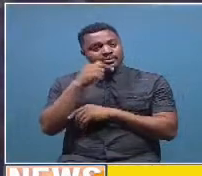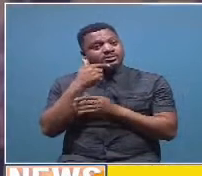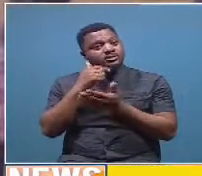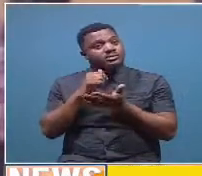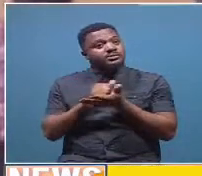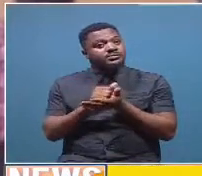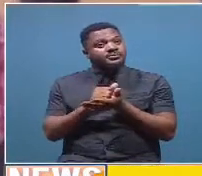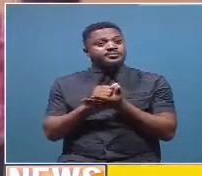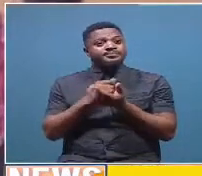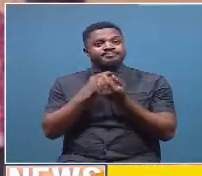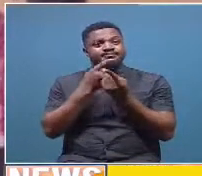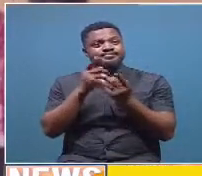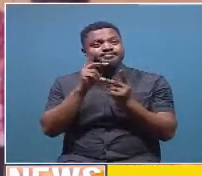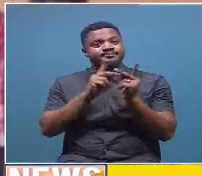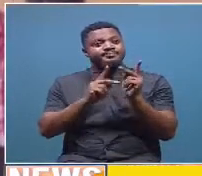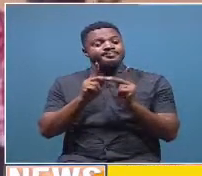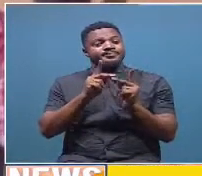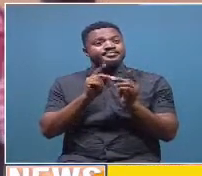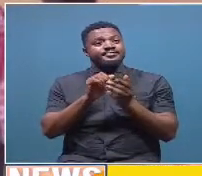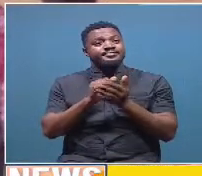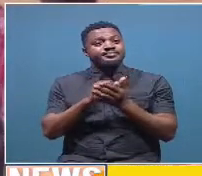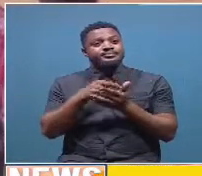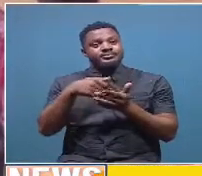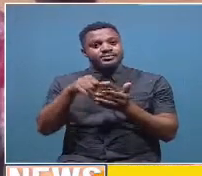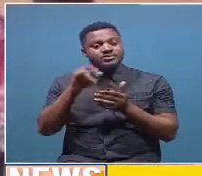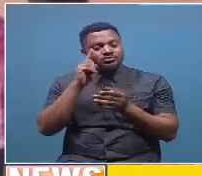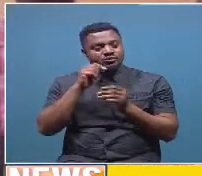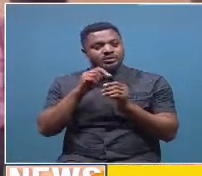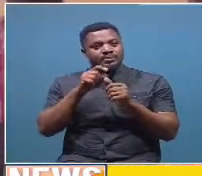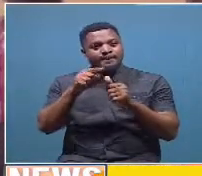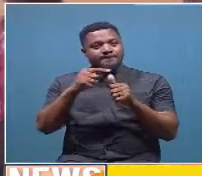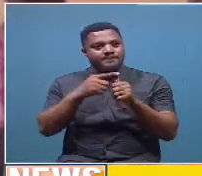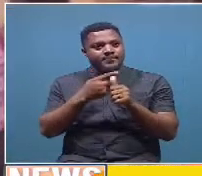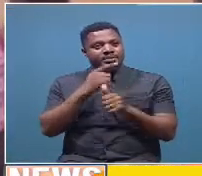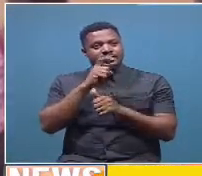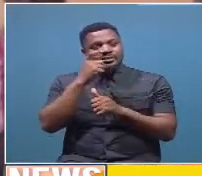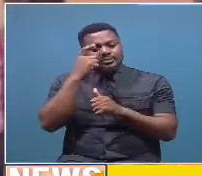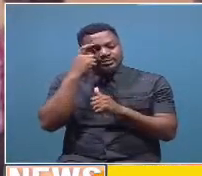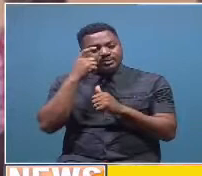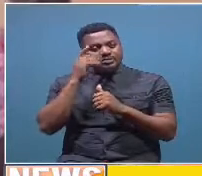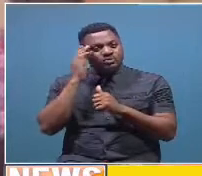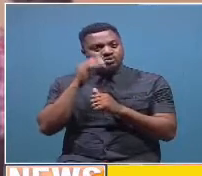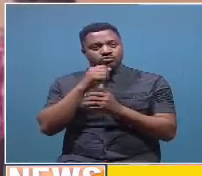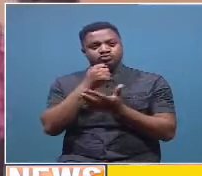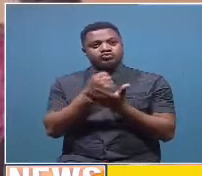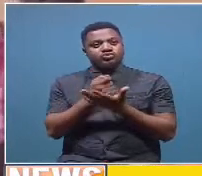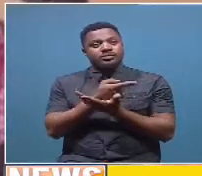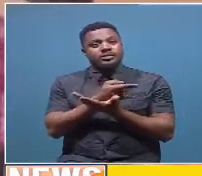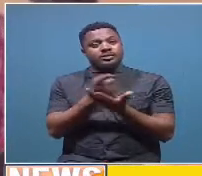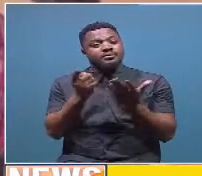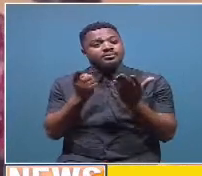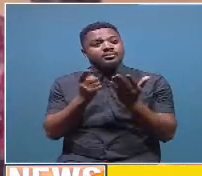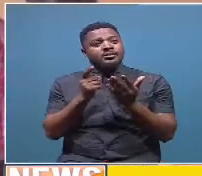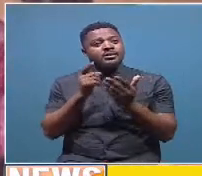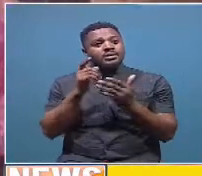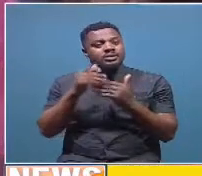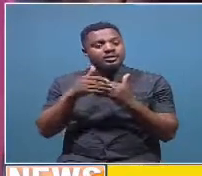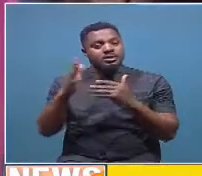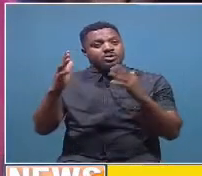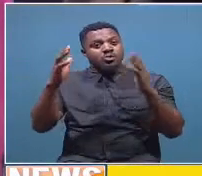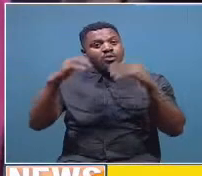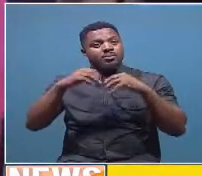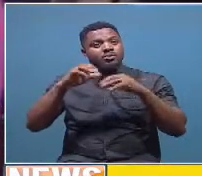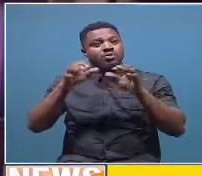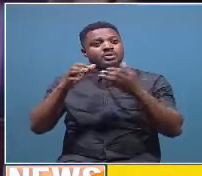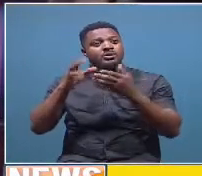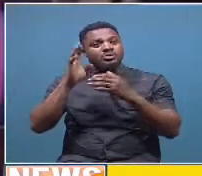Owusubio told the people that they still remain a priority of government and reassured them that the collapsed